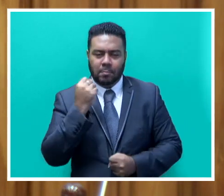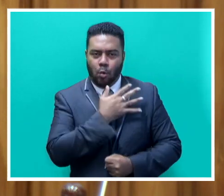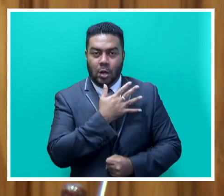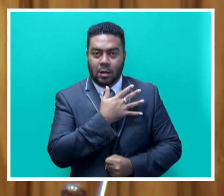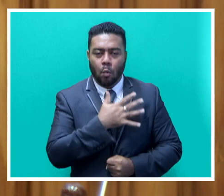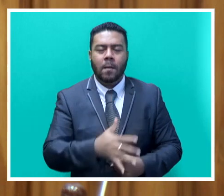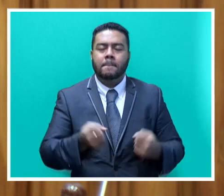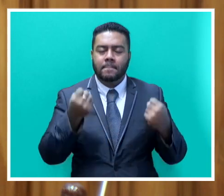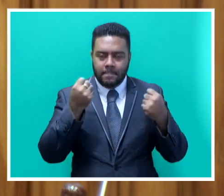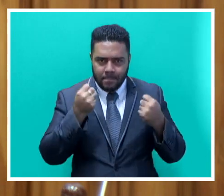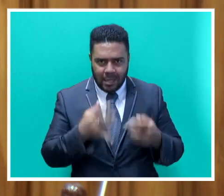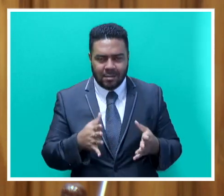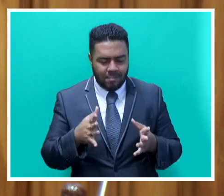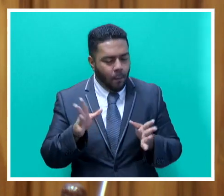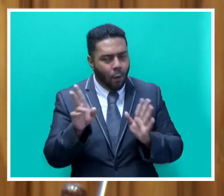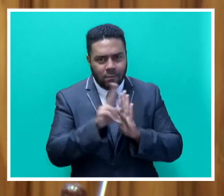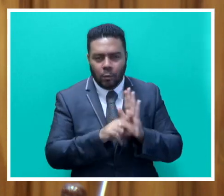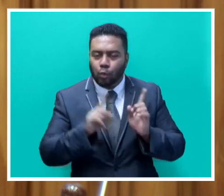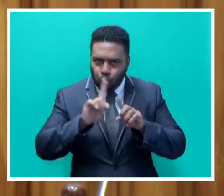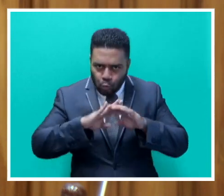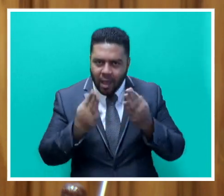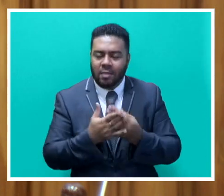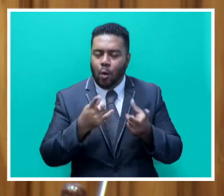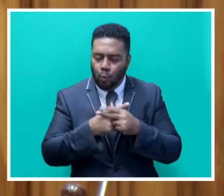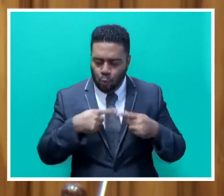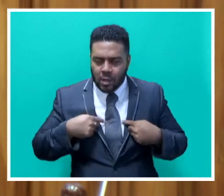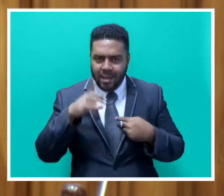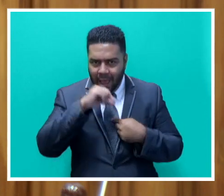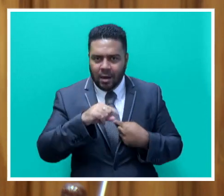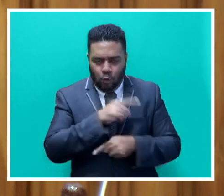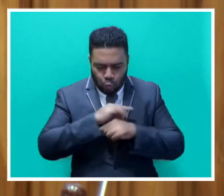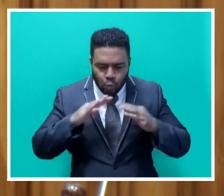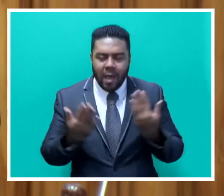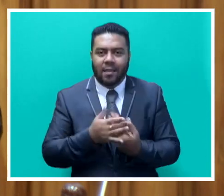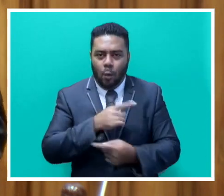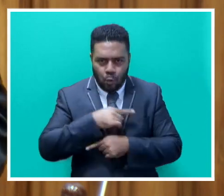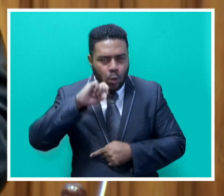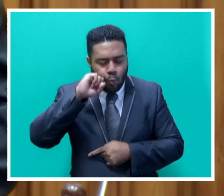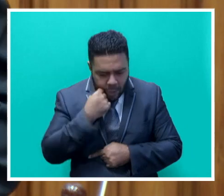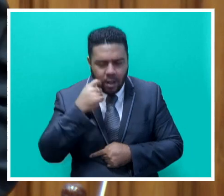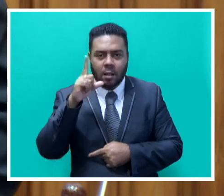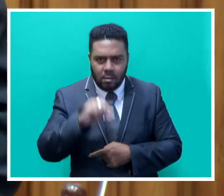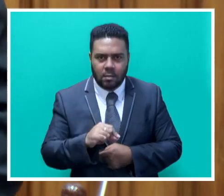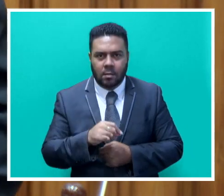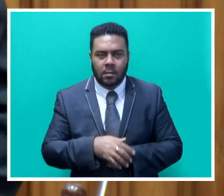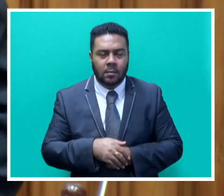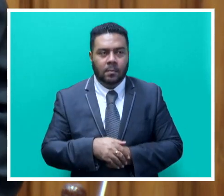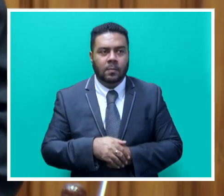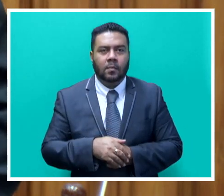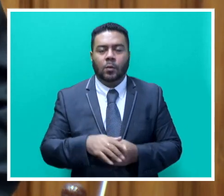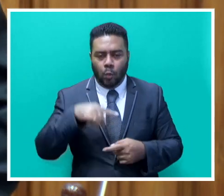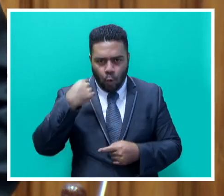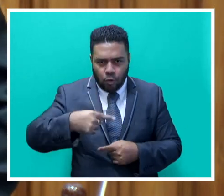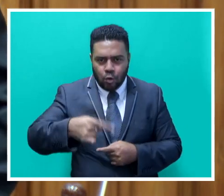principles each time were the same. Together we can and together we will. We will continue to fight the good fight and shut down the naysayers,